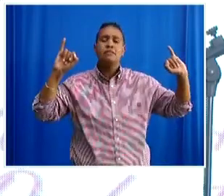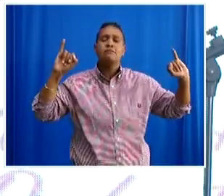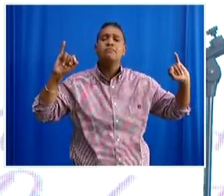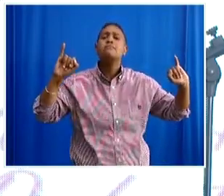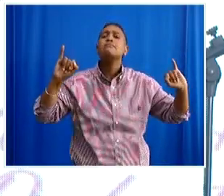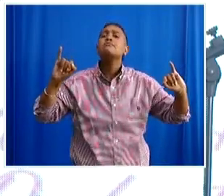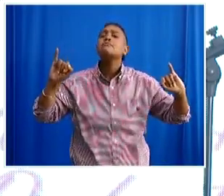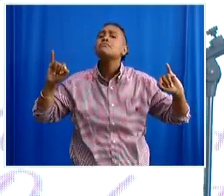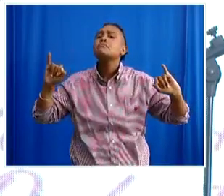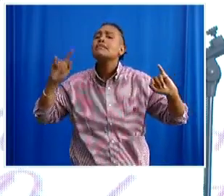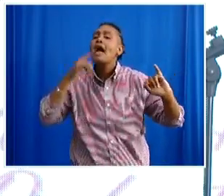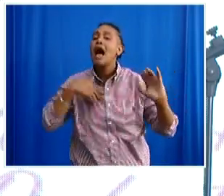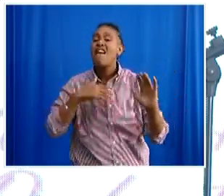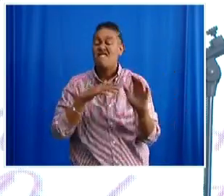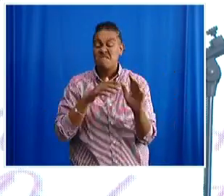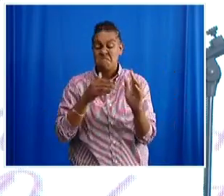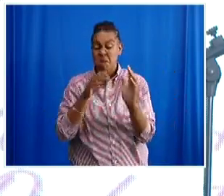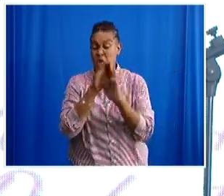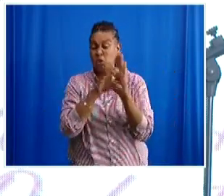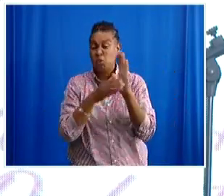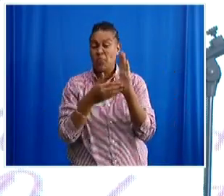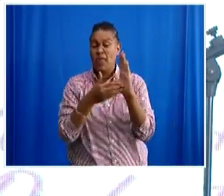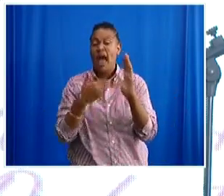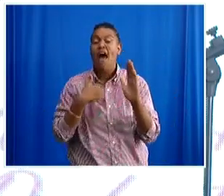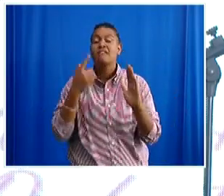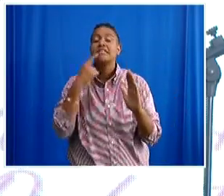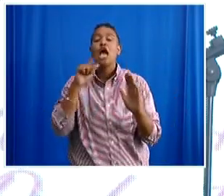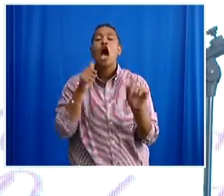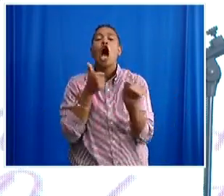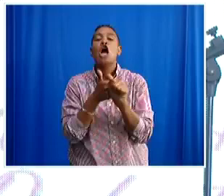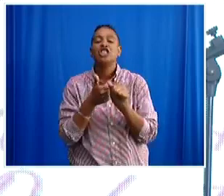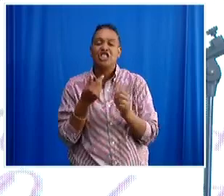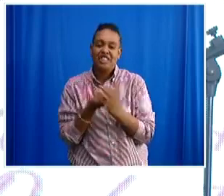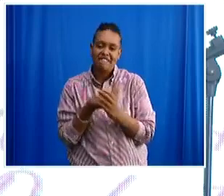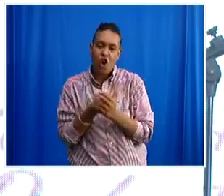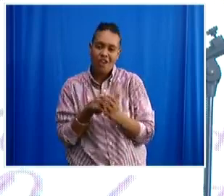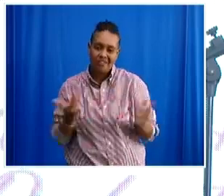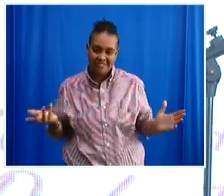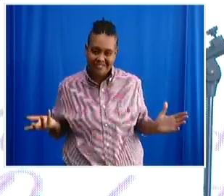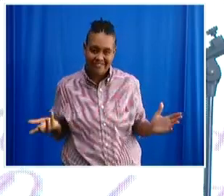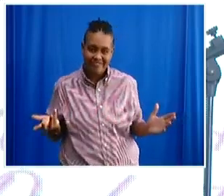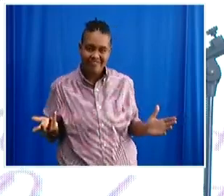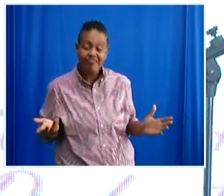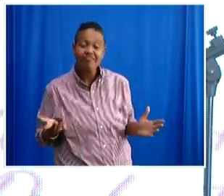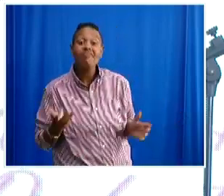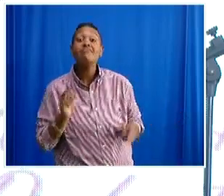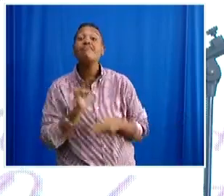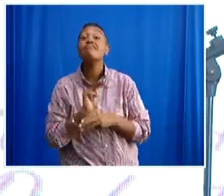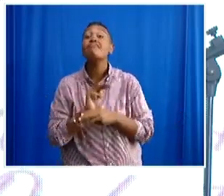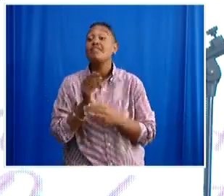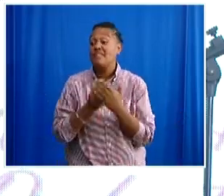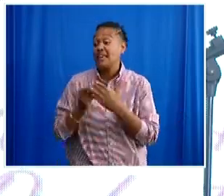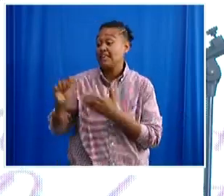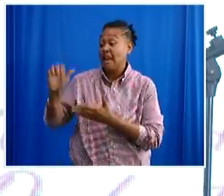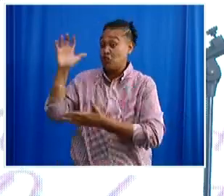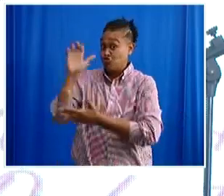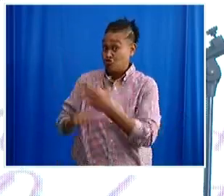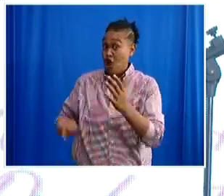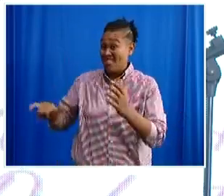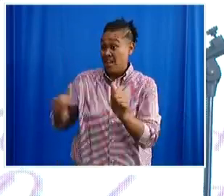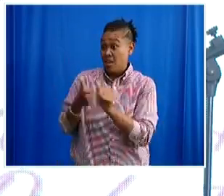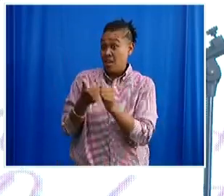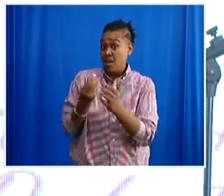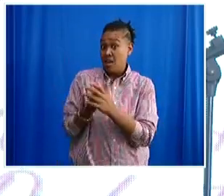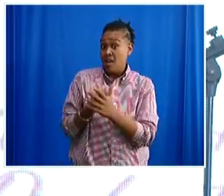called a contingencies fund that the Minister of Finance can draw on in the event